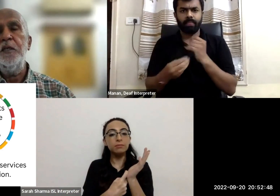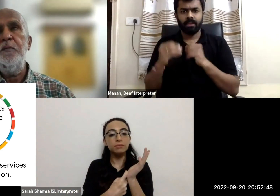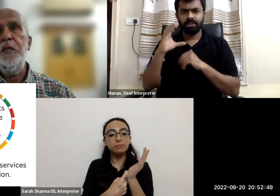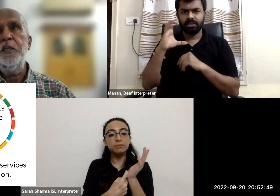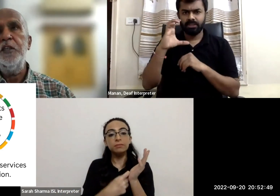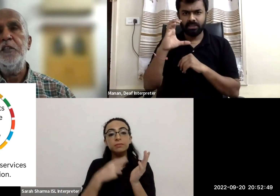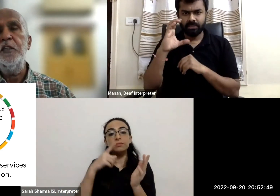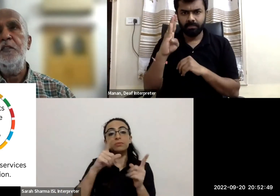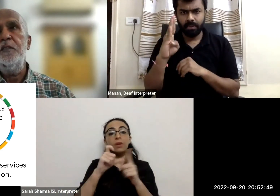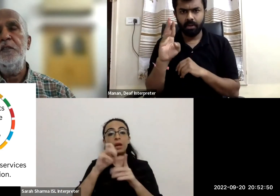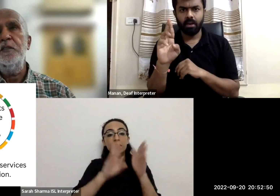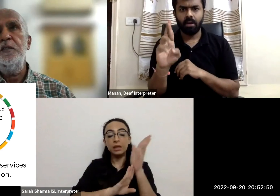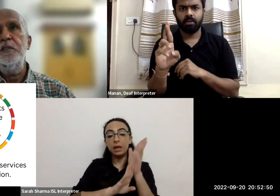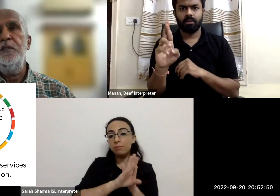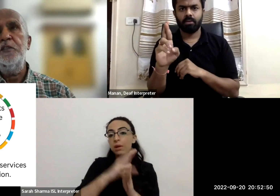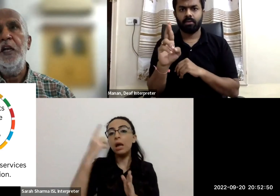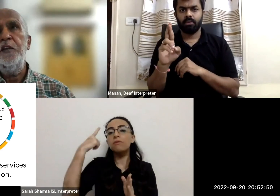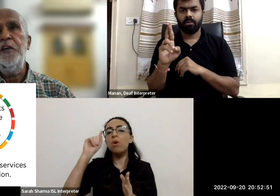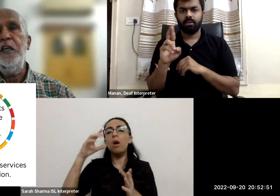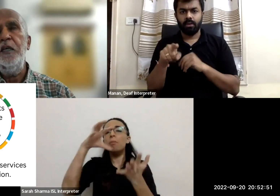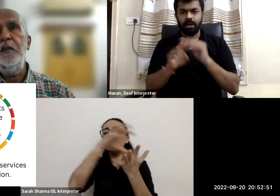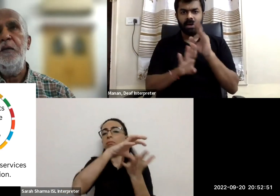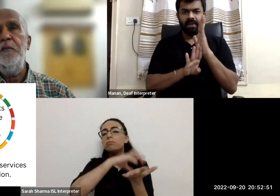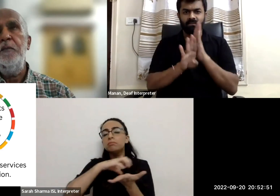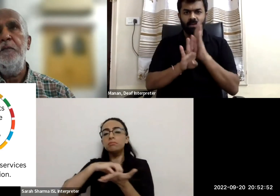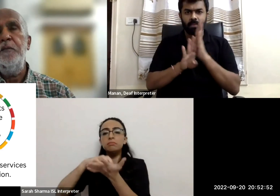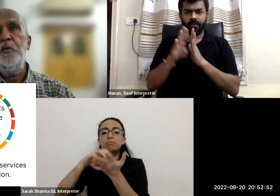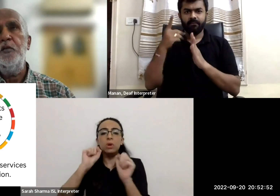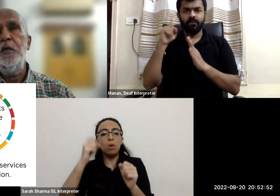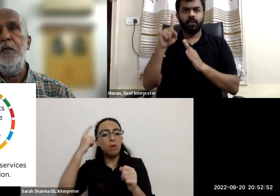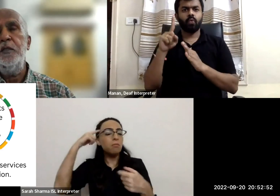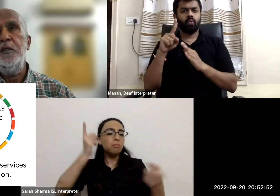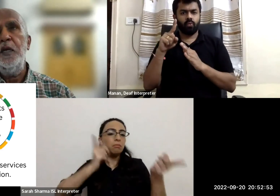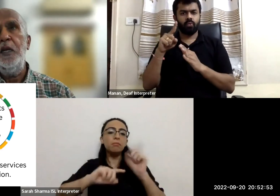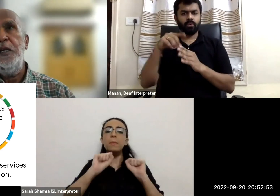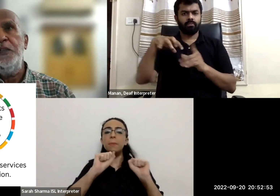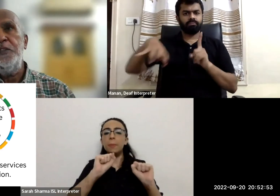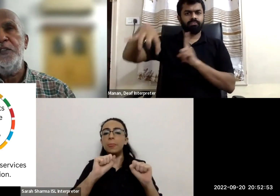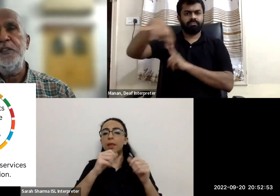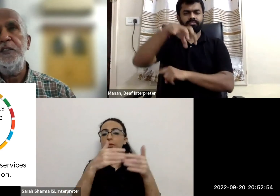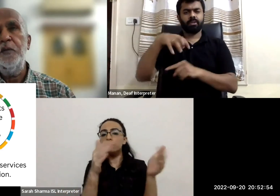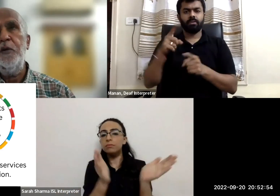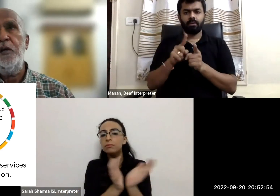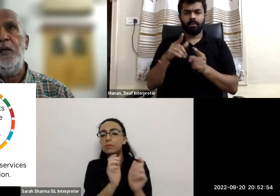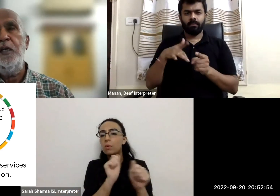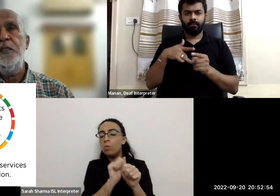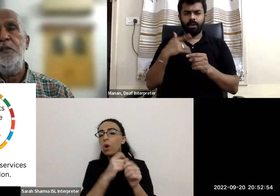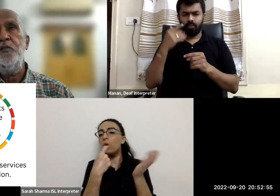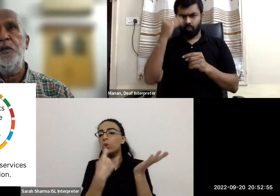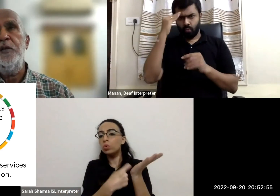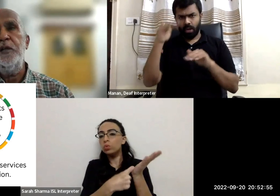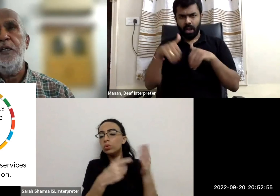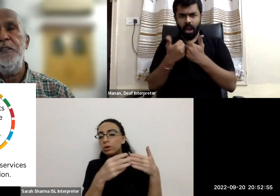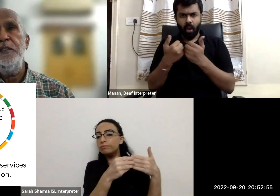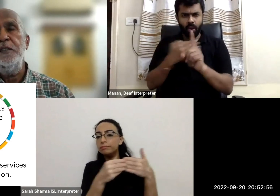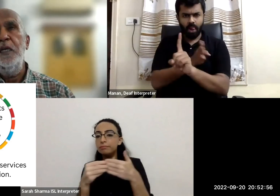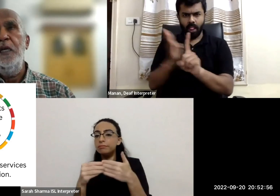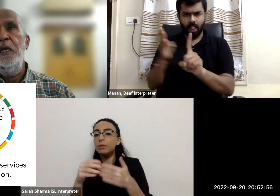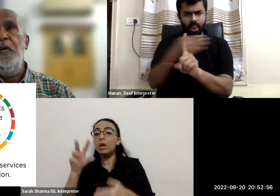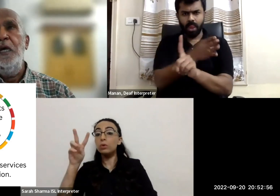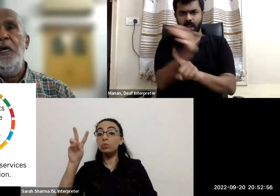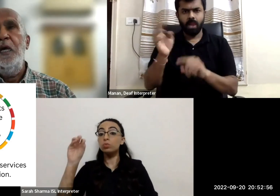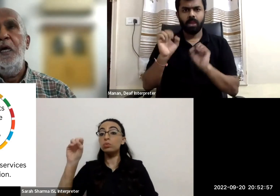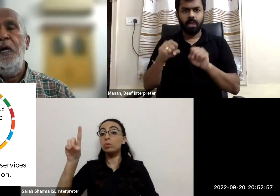developed as a multi-sectoral strategy through the guidelines, CBR guidelines in